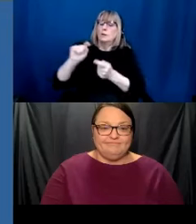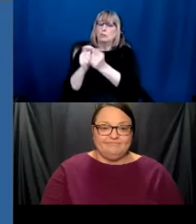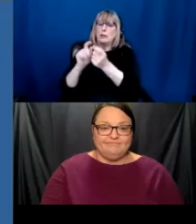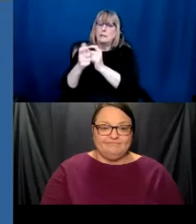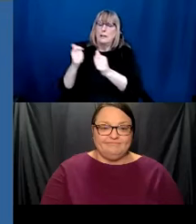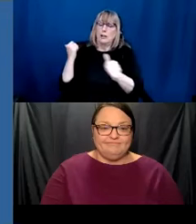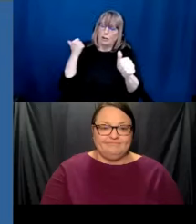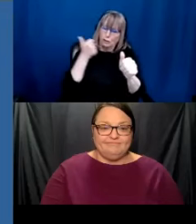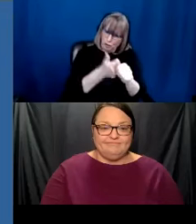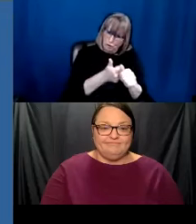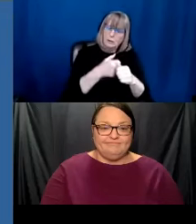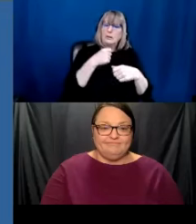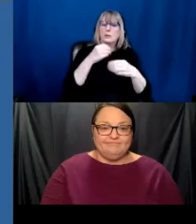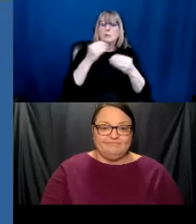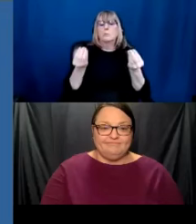comunes.